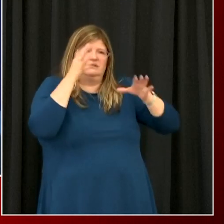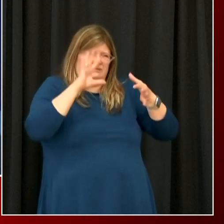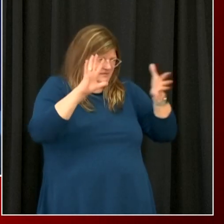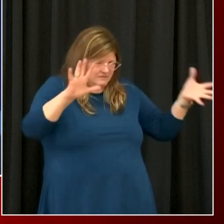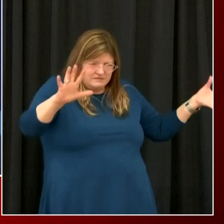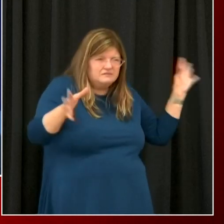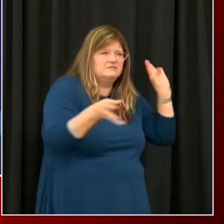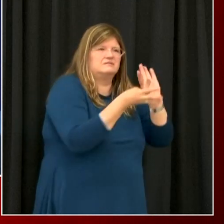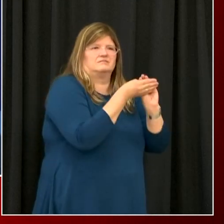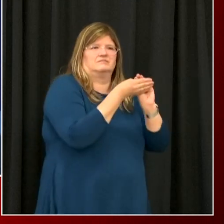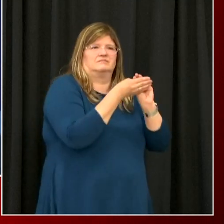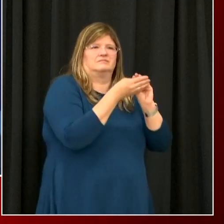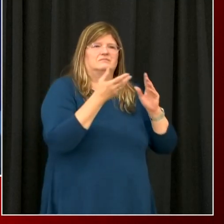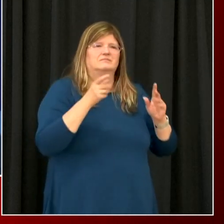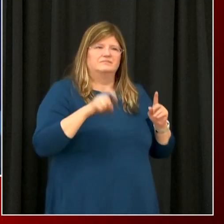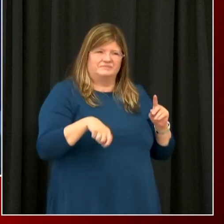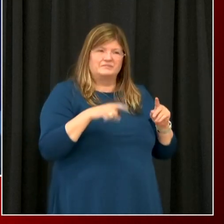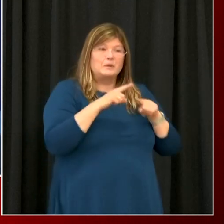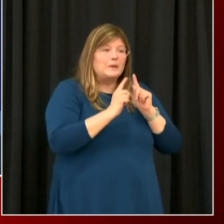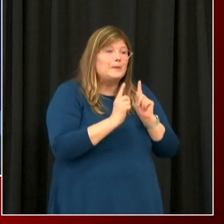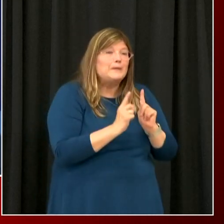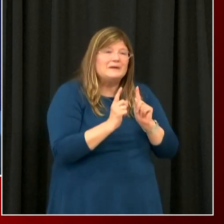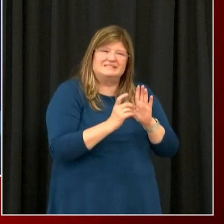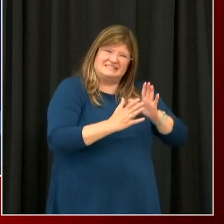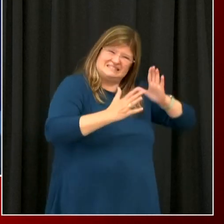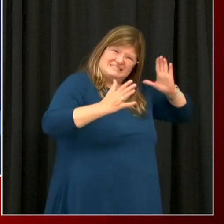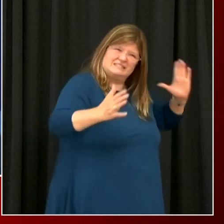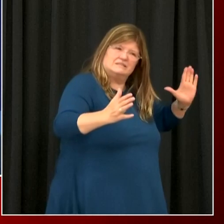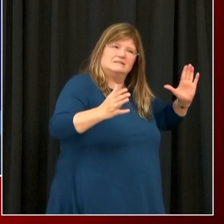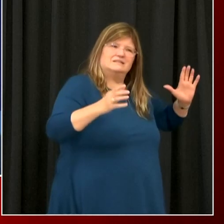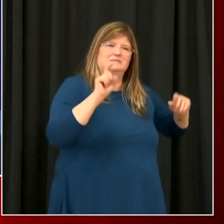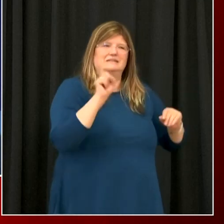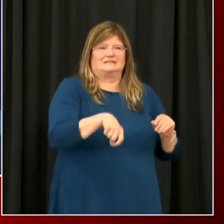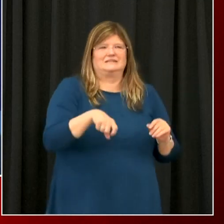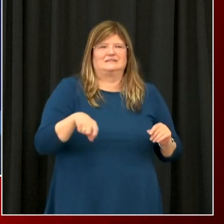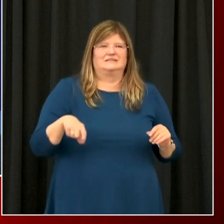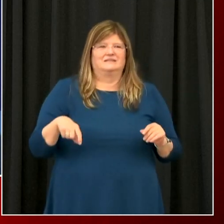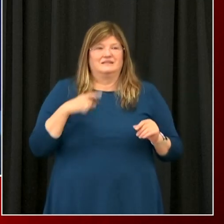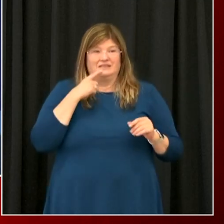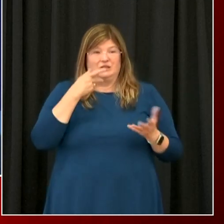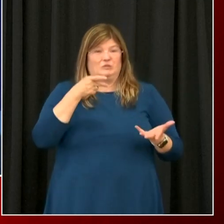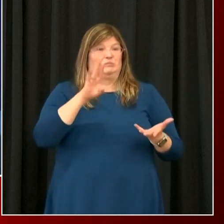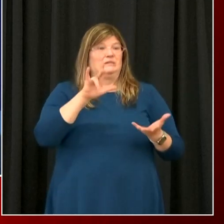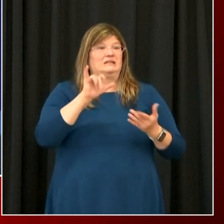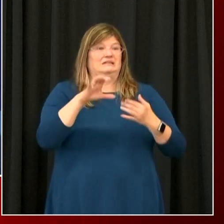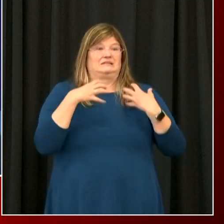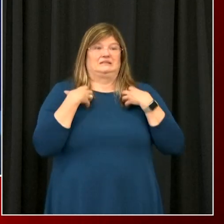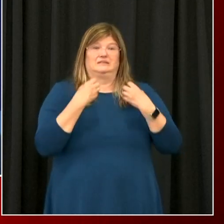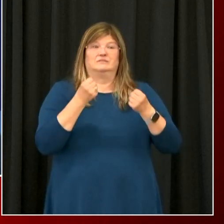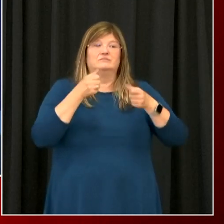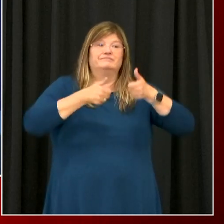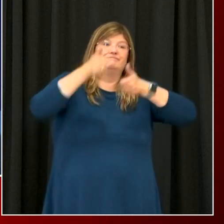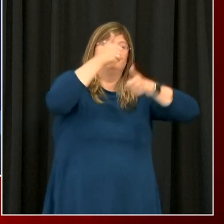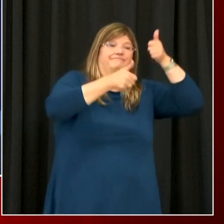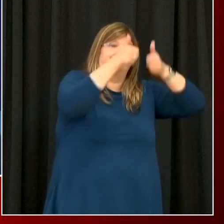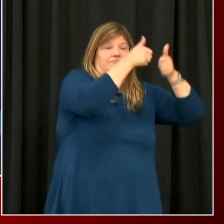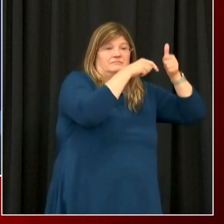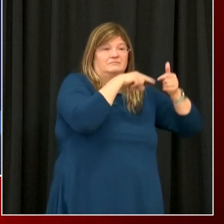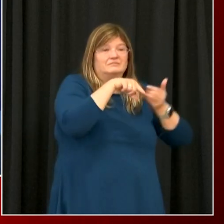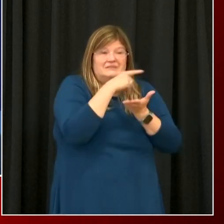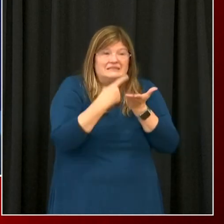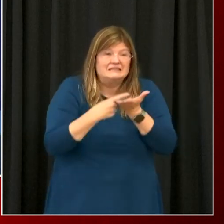cited some other professional and public health organizations and public health experts who have documented this